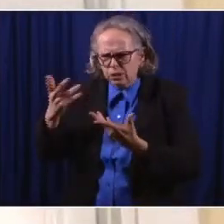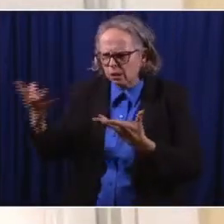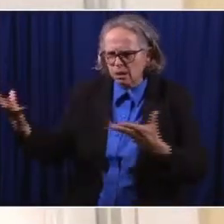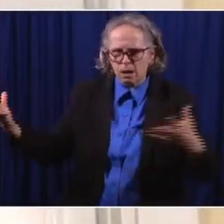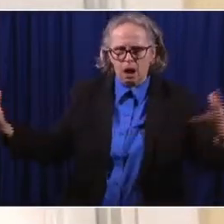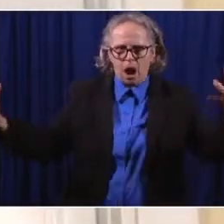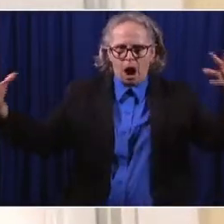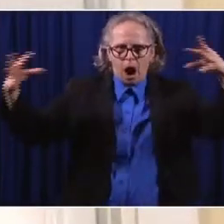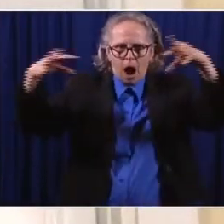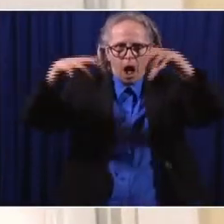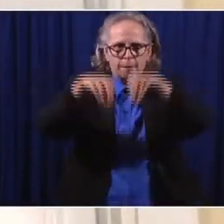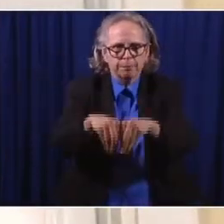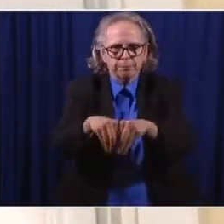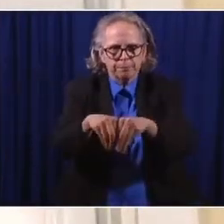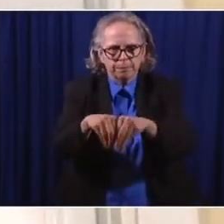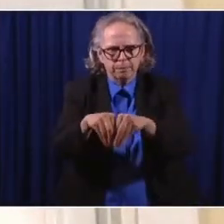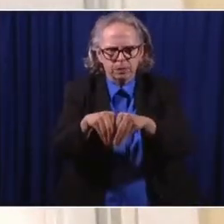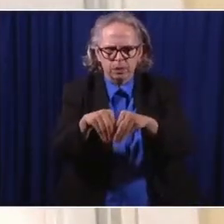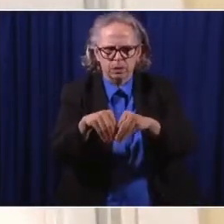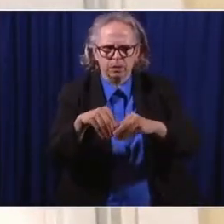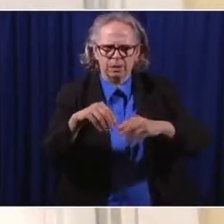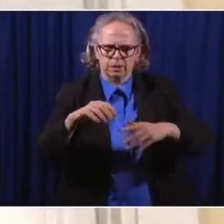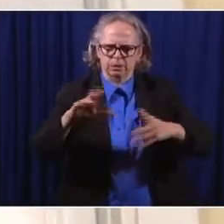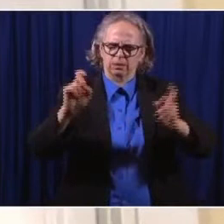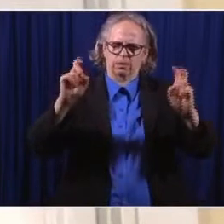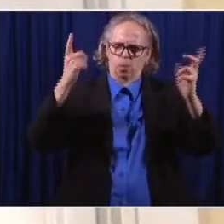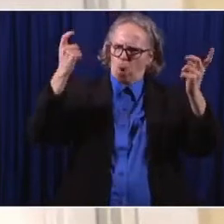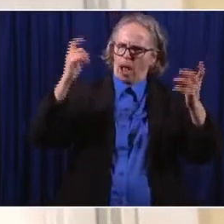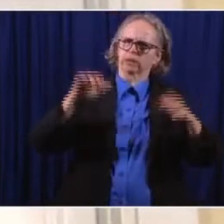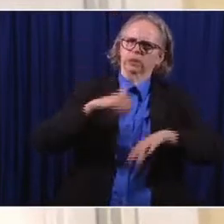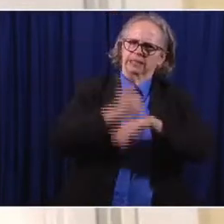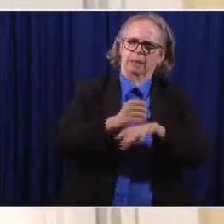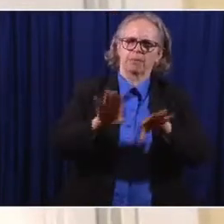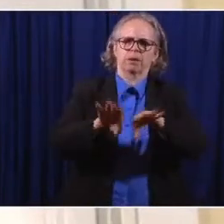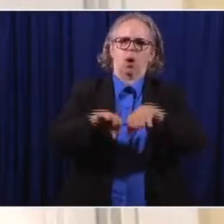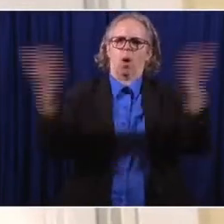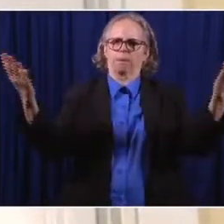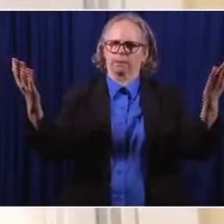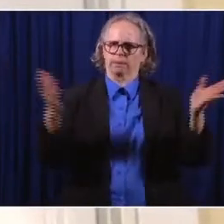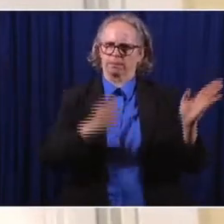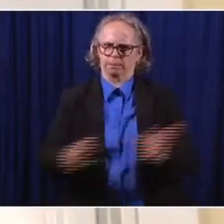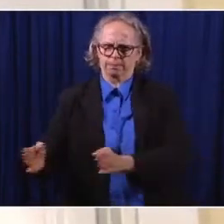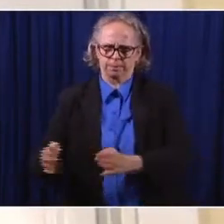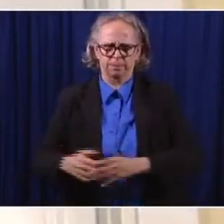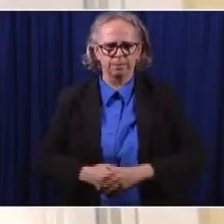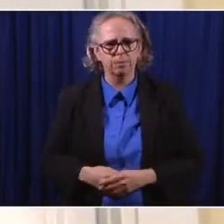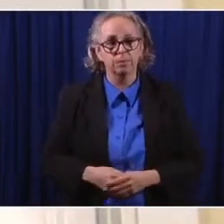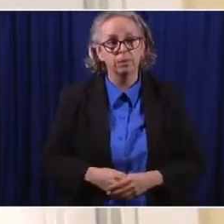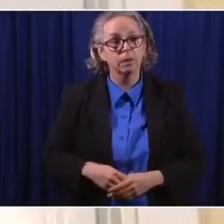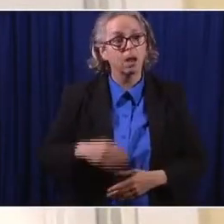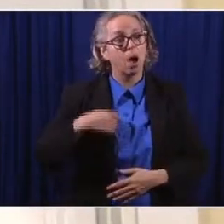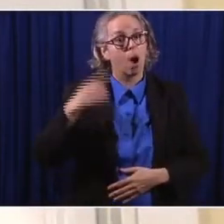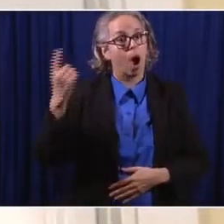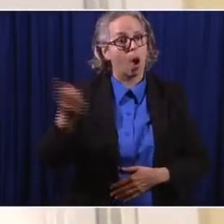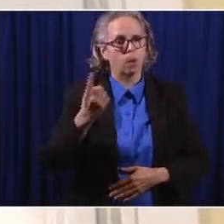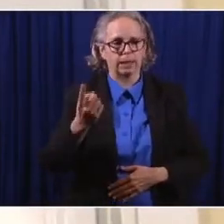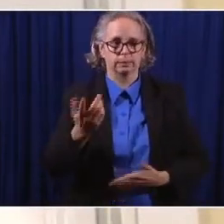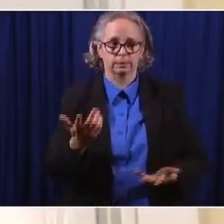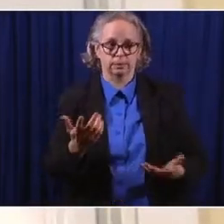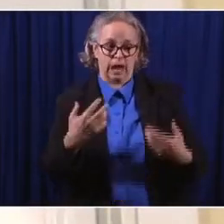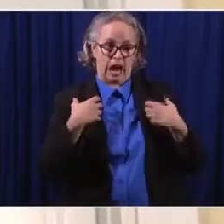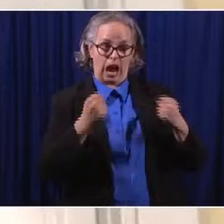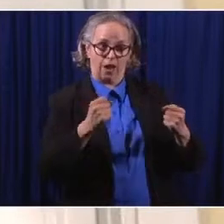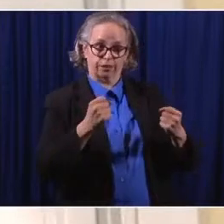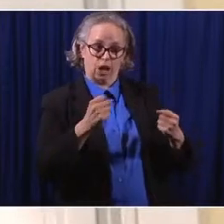reopening strategy. We work collaboratively and frequently with our health commissioner, Jenny Baylor, and her dedicated staff at the